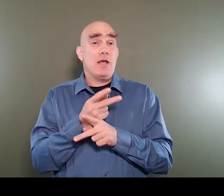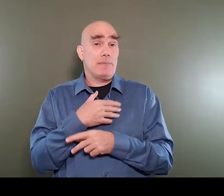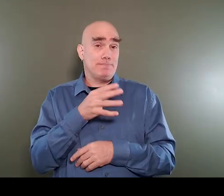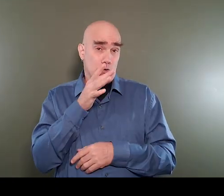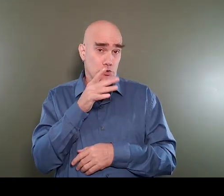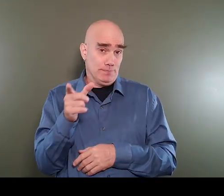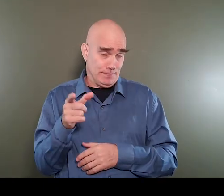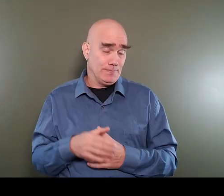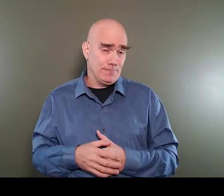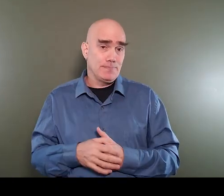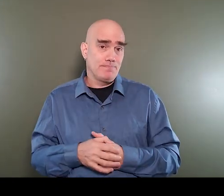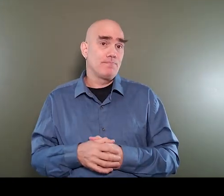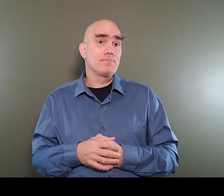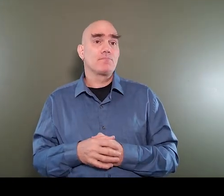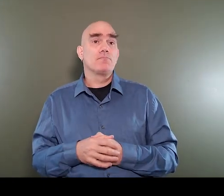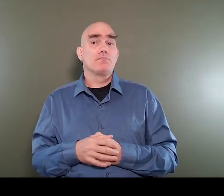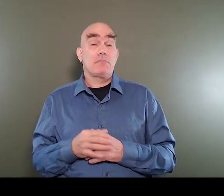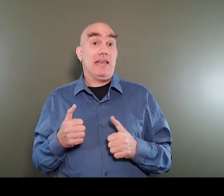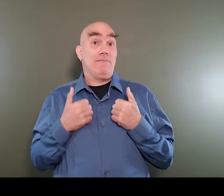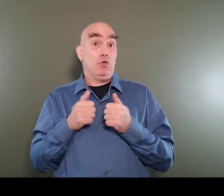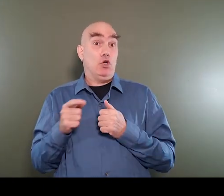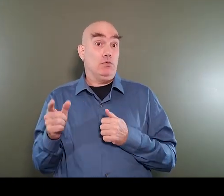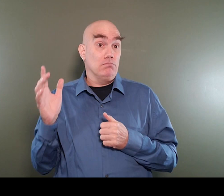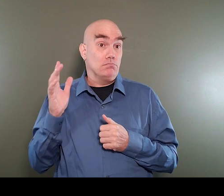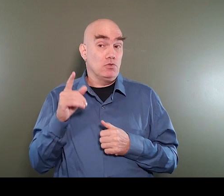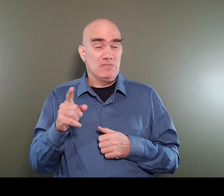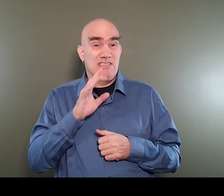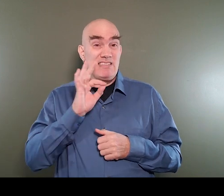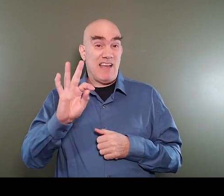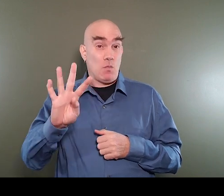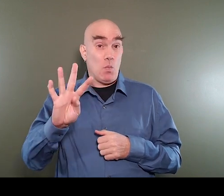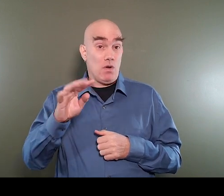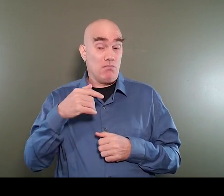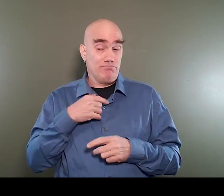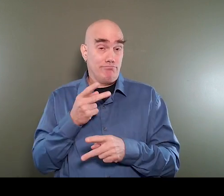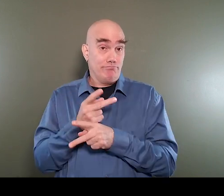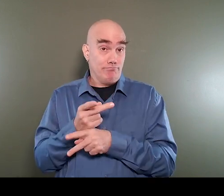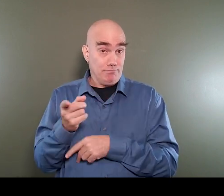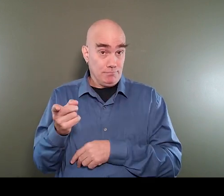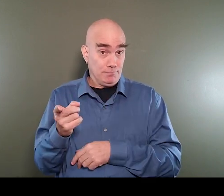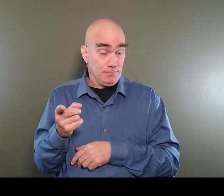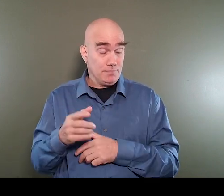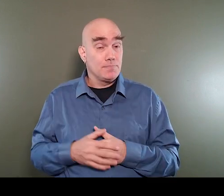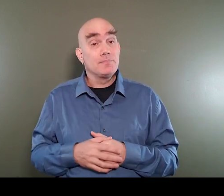I used to take care of my mother. I lived with her. She was